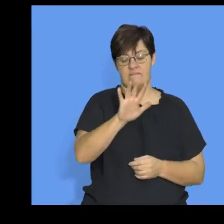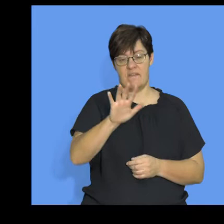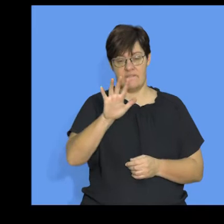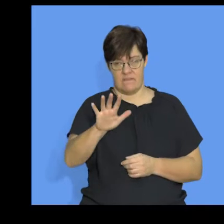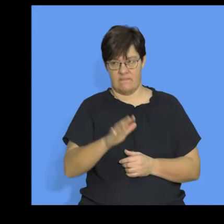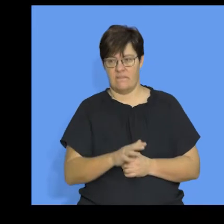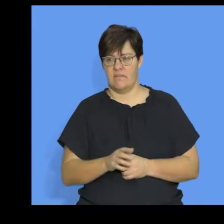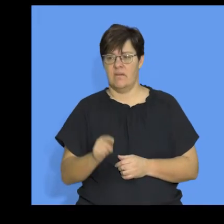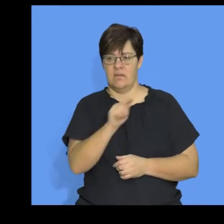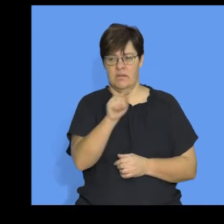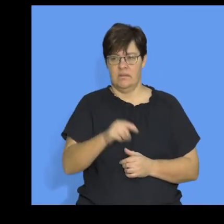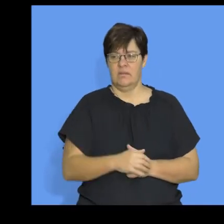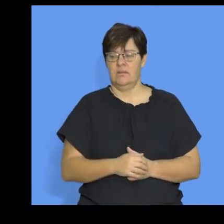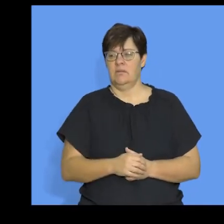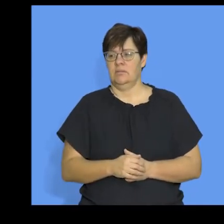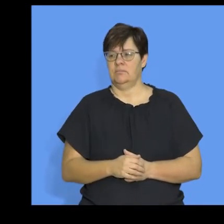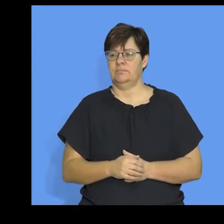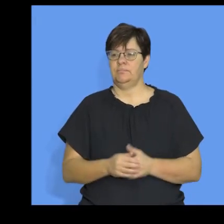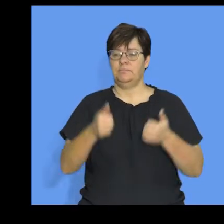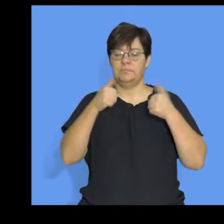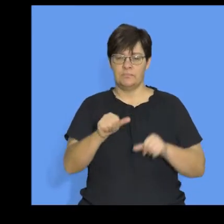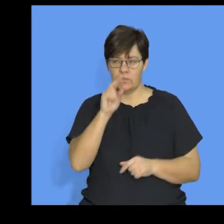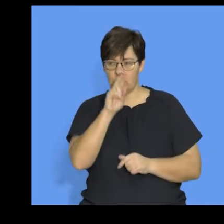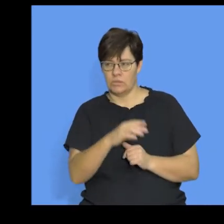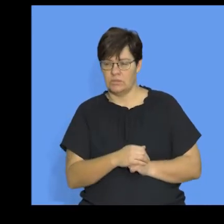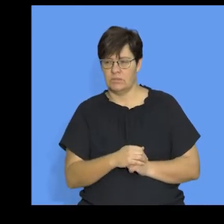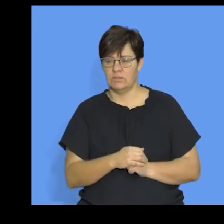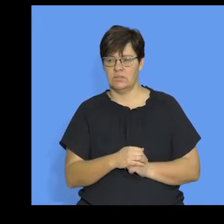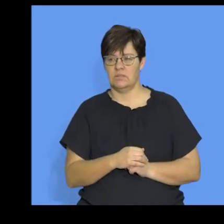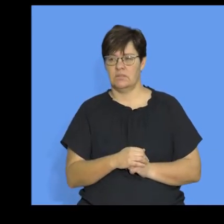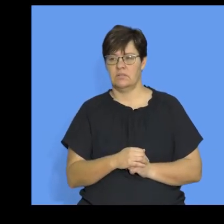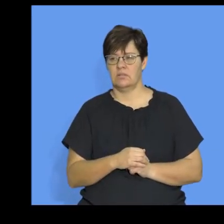in. The next item that we look at is